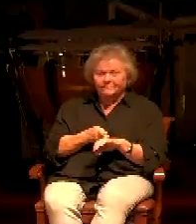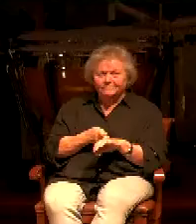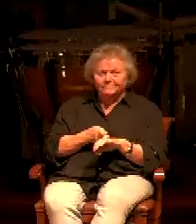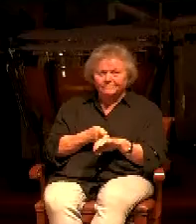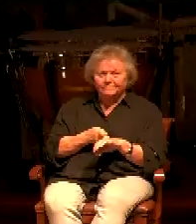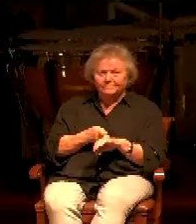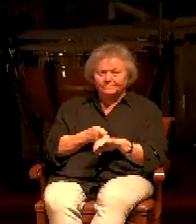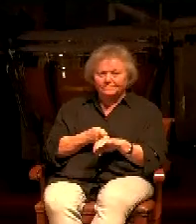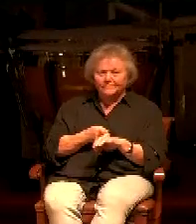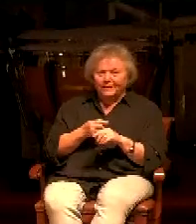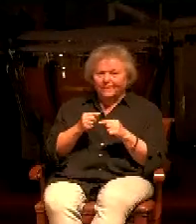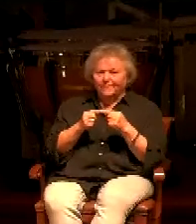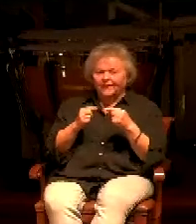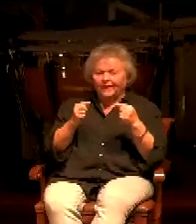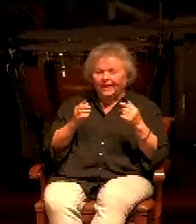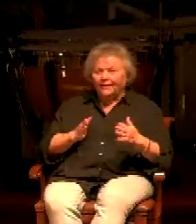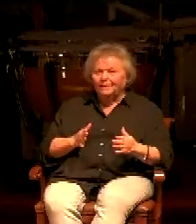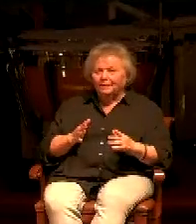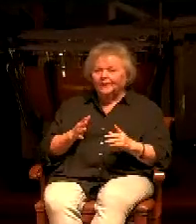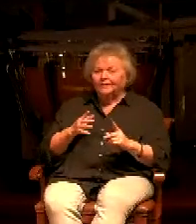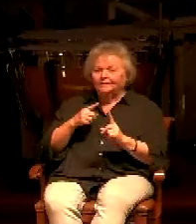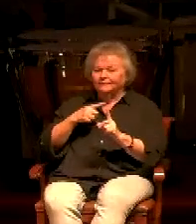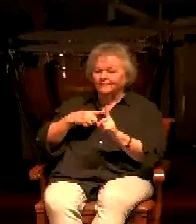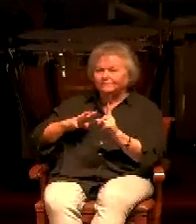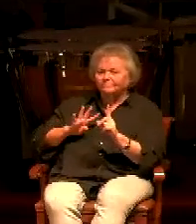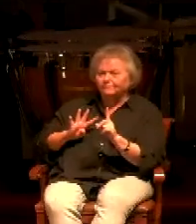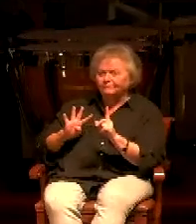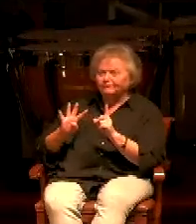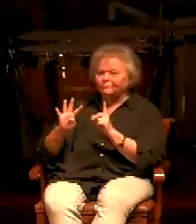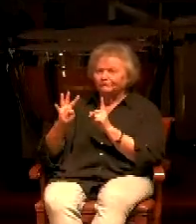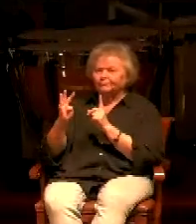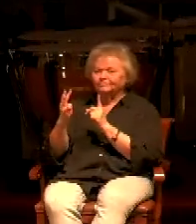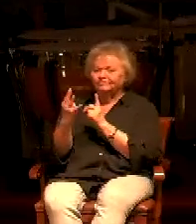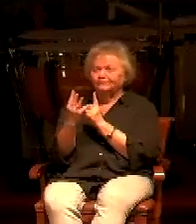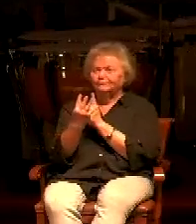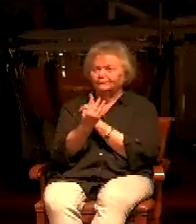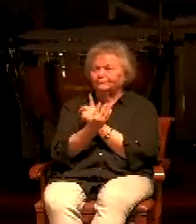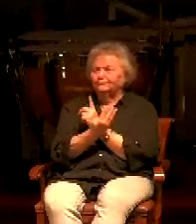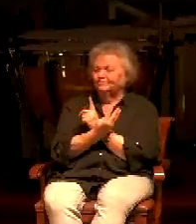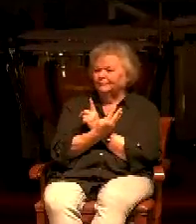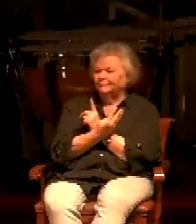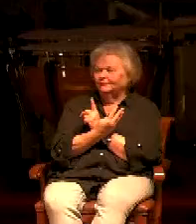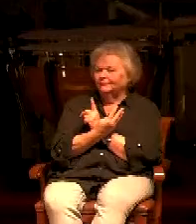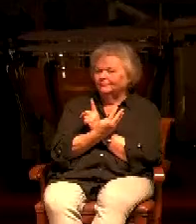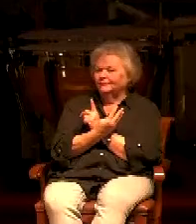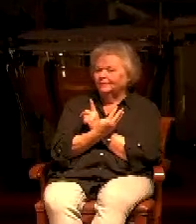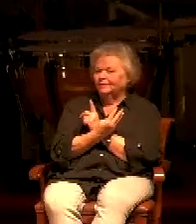And then the enemy seems to surround him. And Jesus seems to be distant.